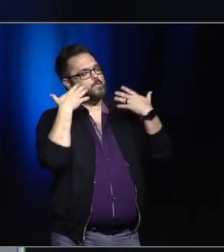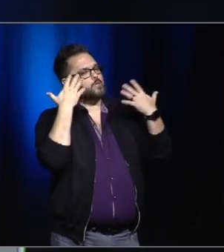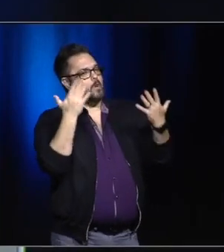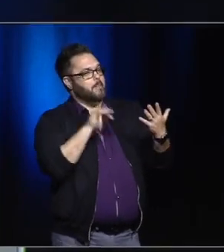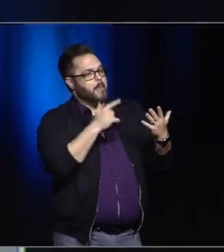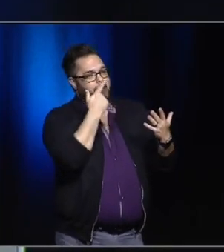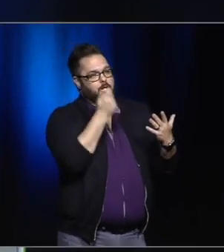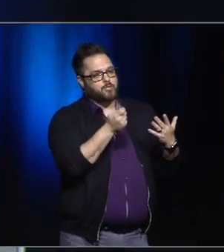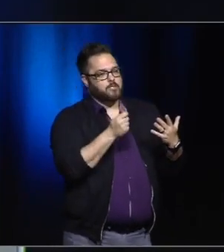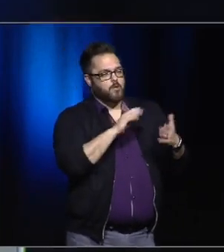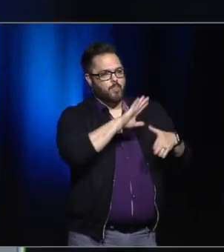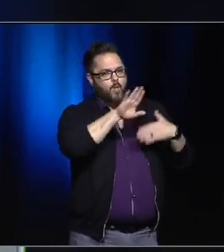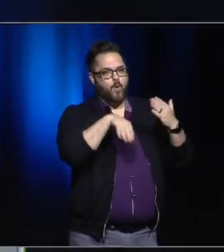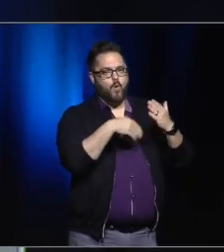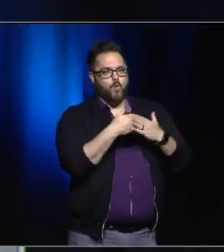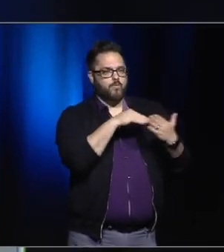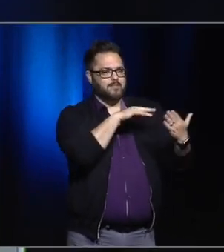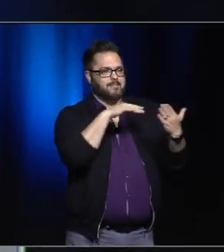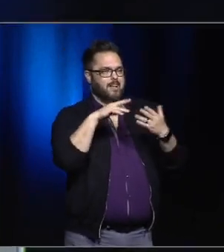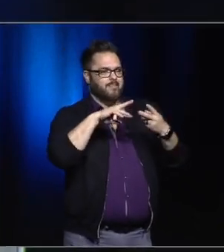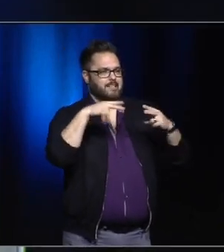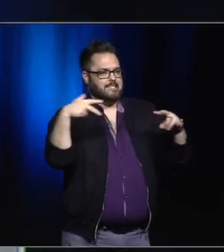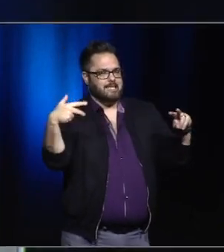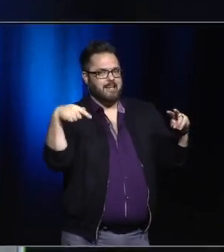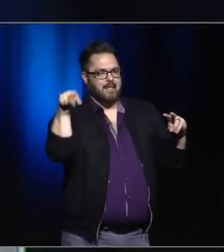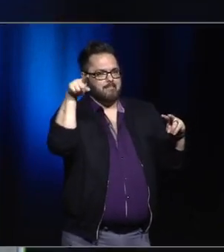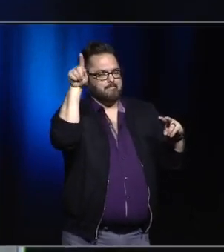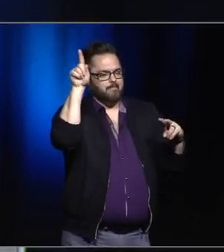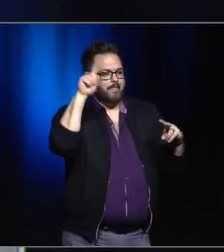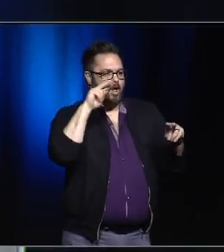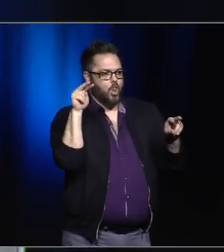the genomicists of you out there. Thank you.